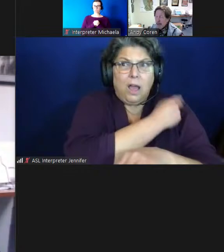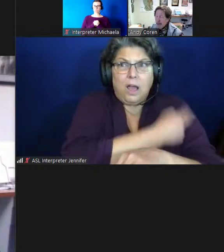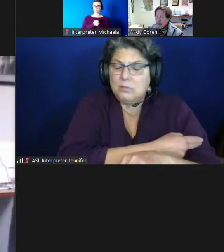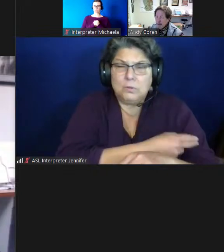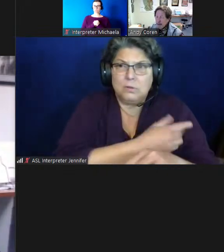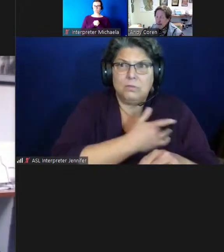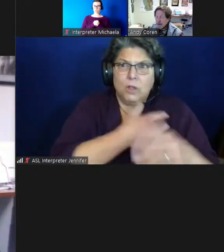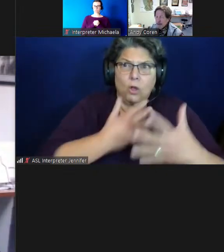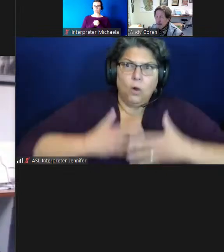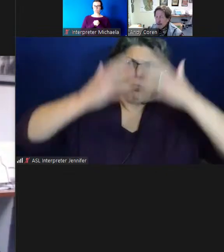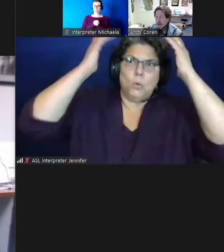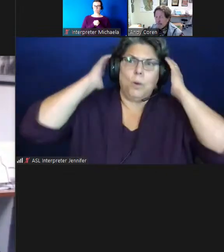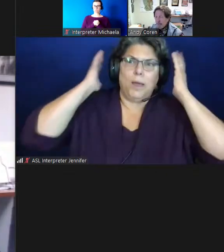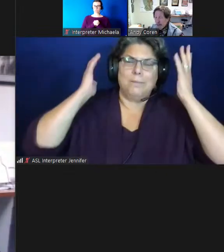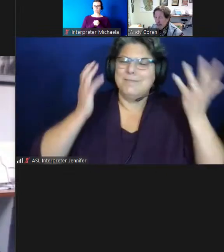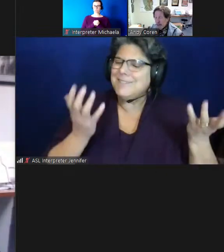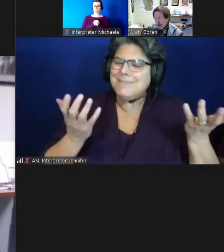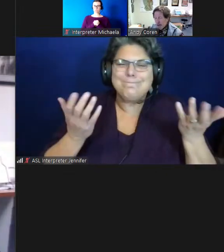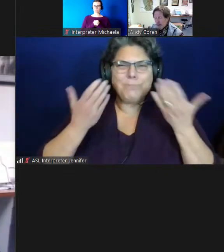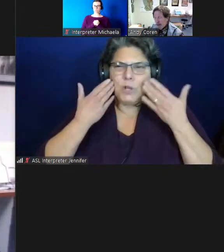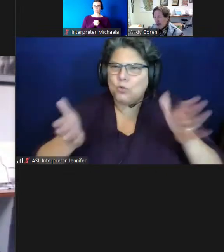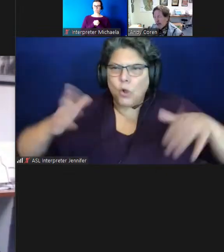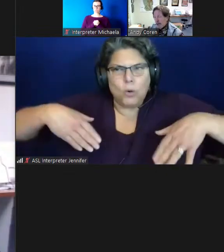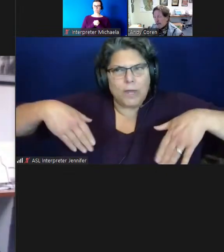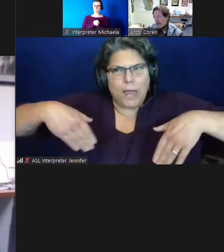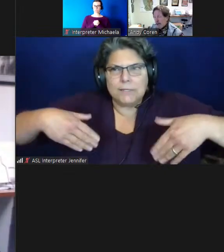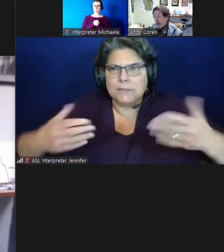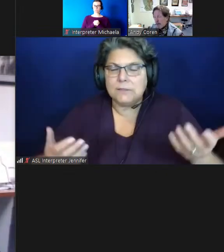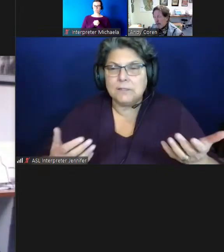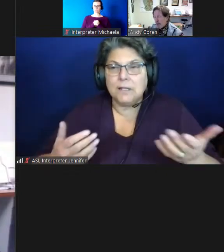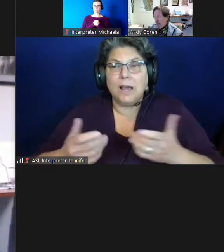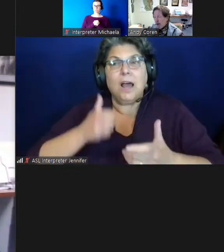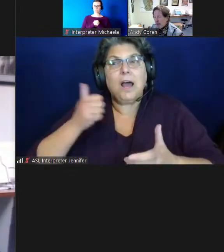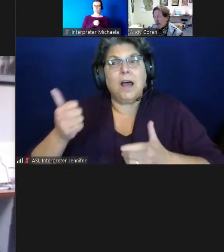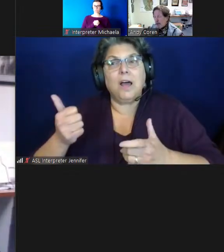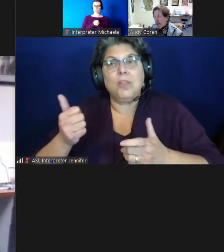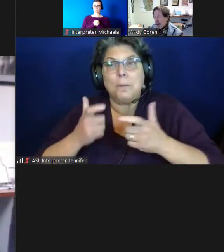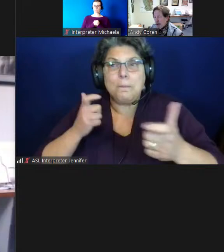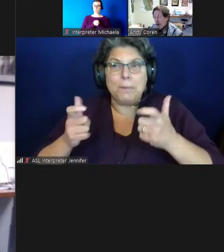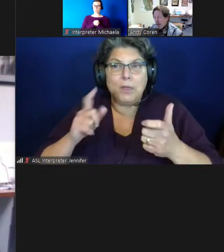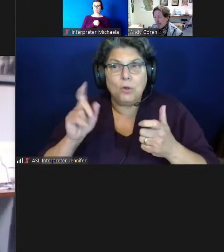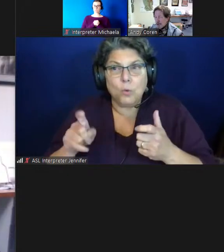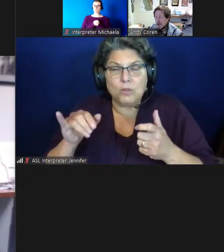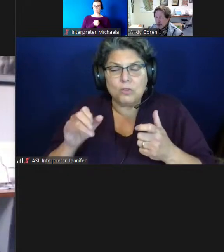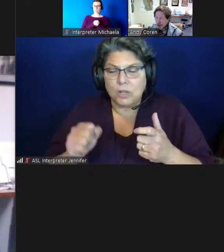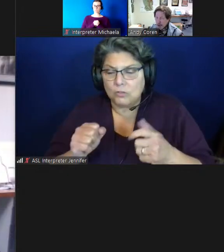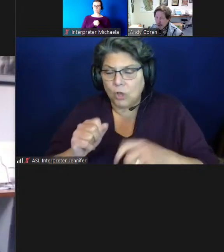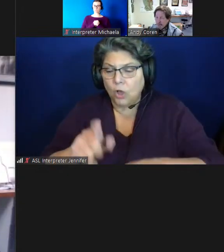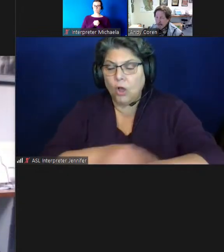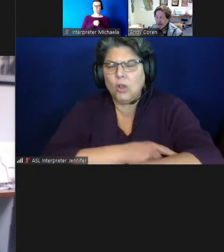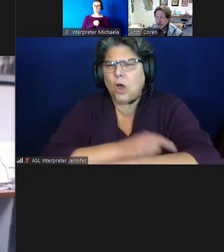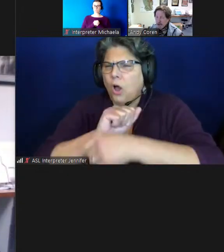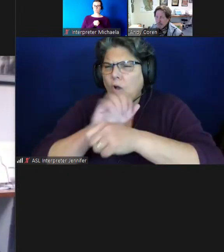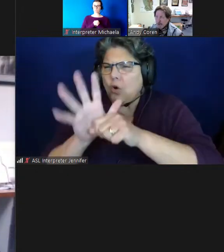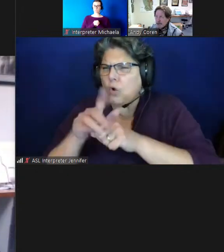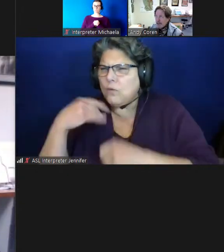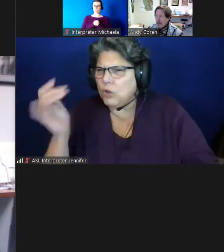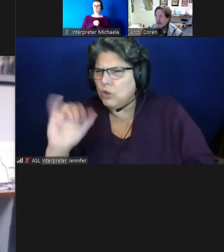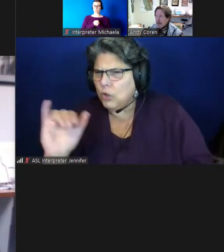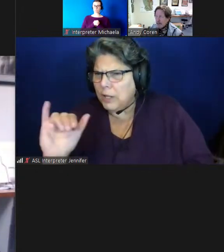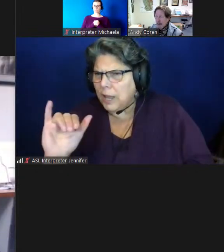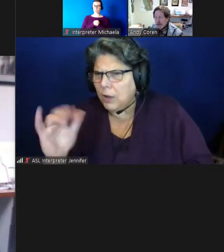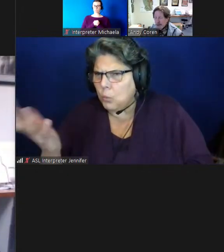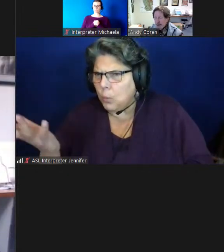tell. The other thing that's still a big unknown is what will long COVID look like? If it's